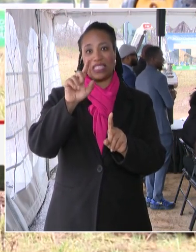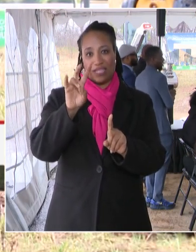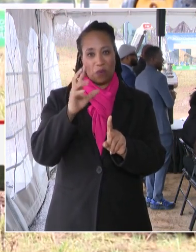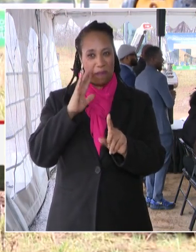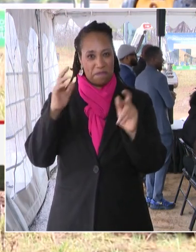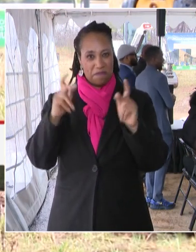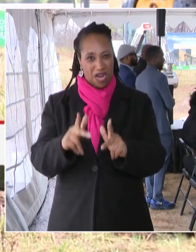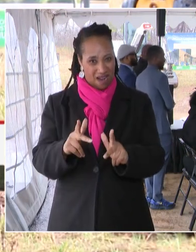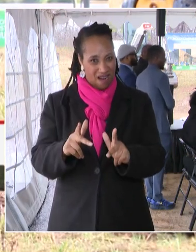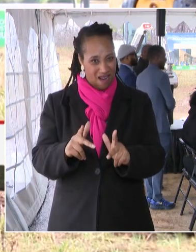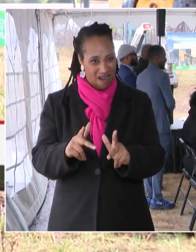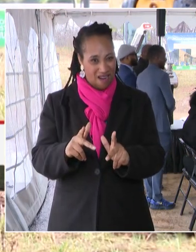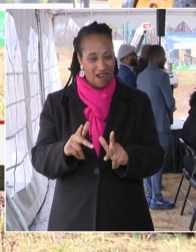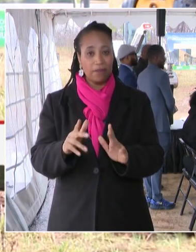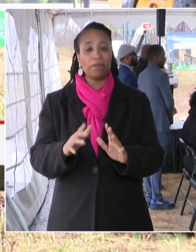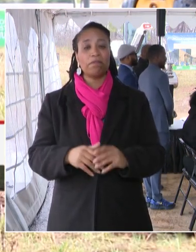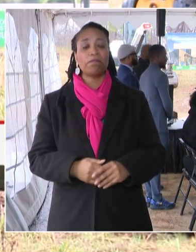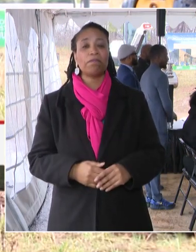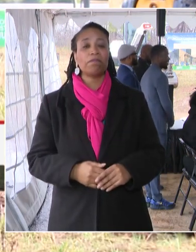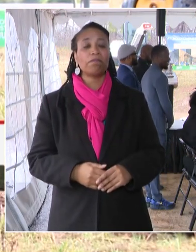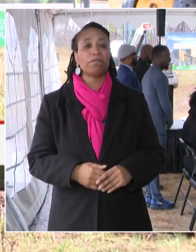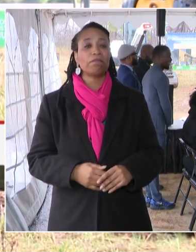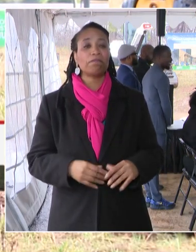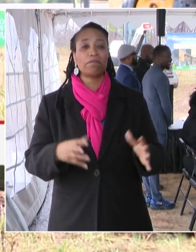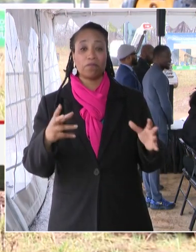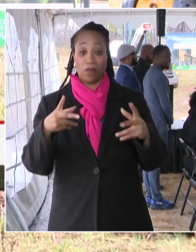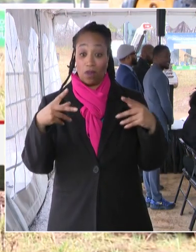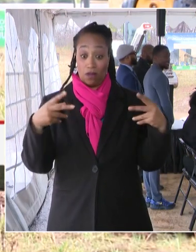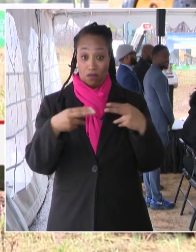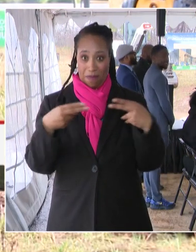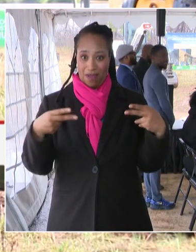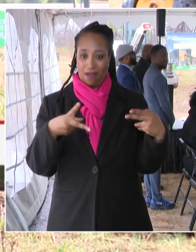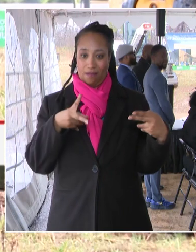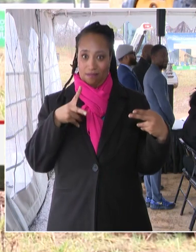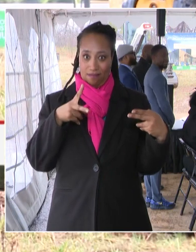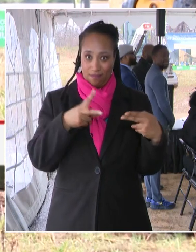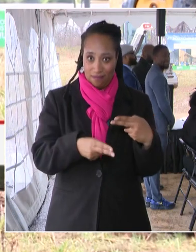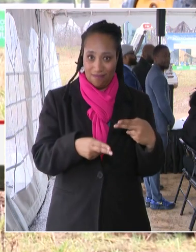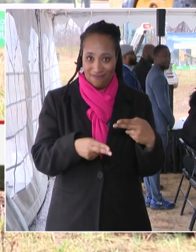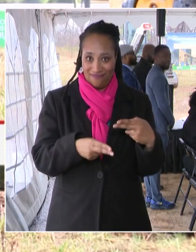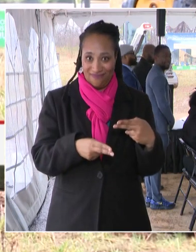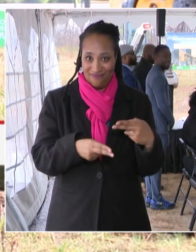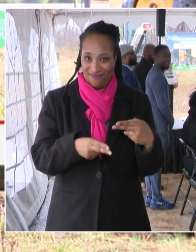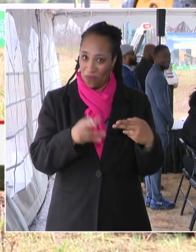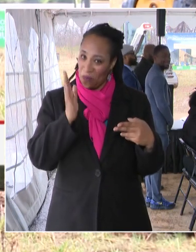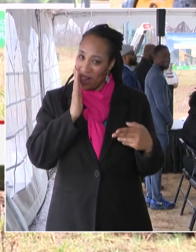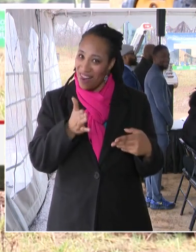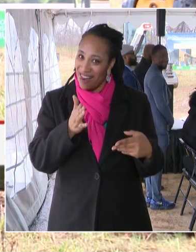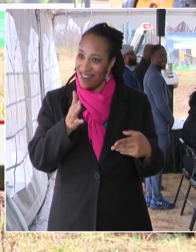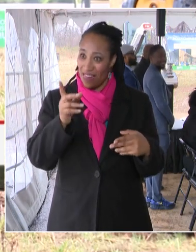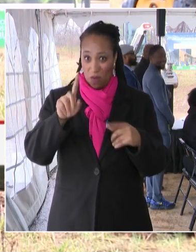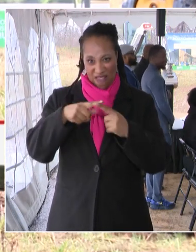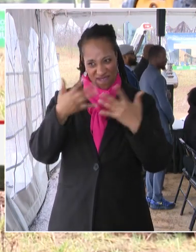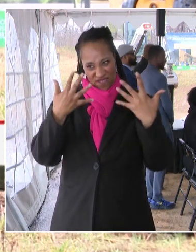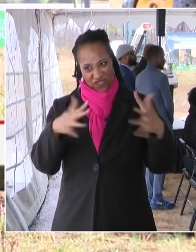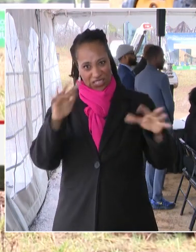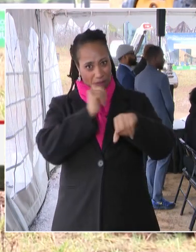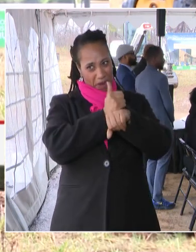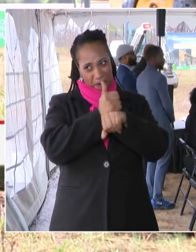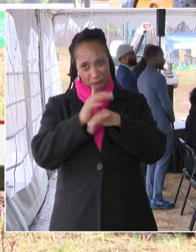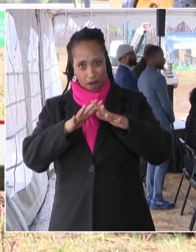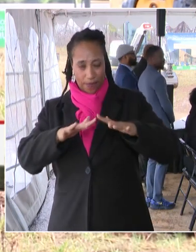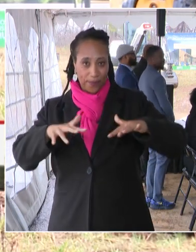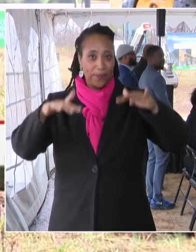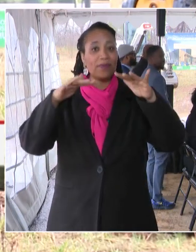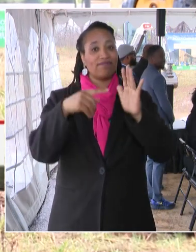So I can't wait. For all the reasons that we are here today, just to celebrate this tremendous